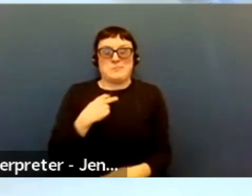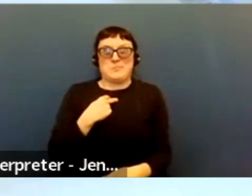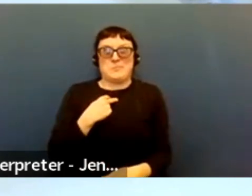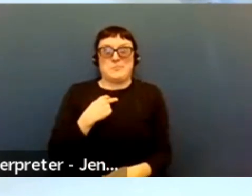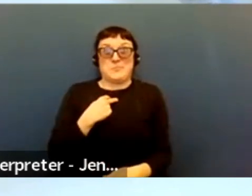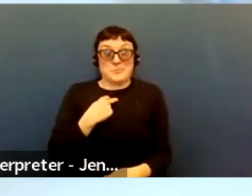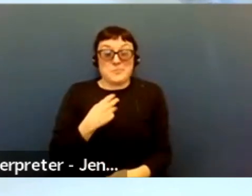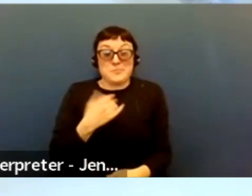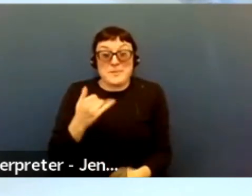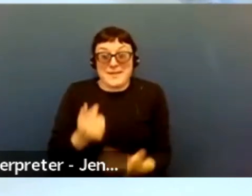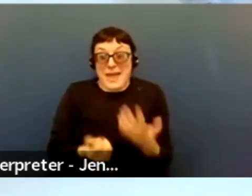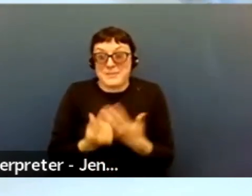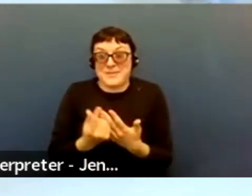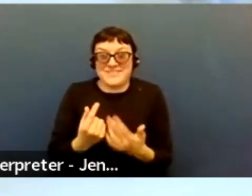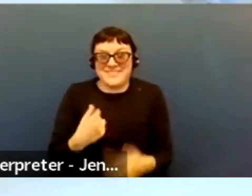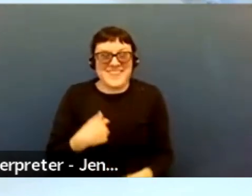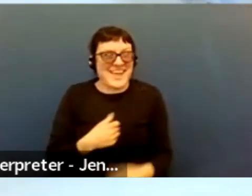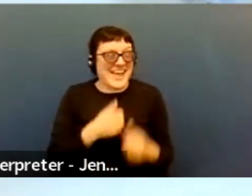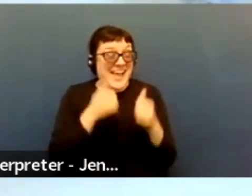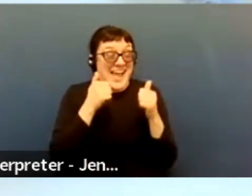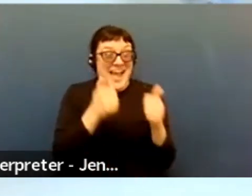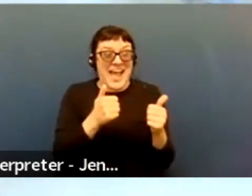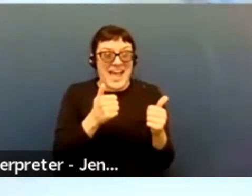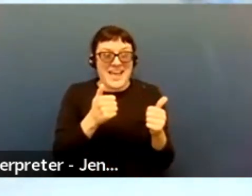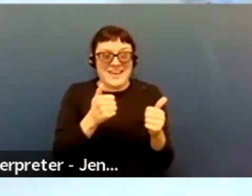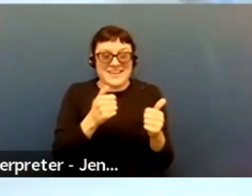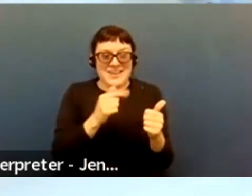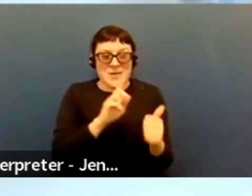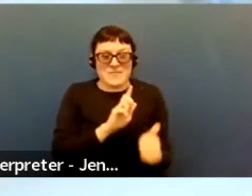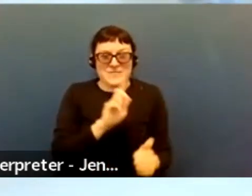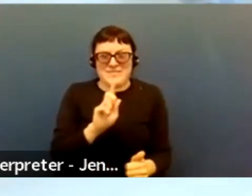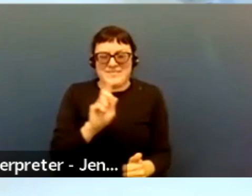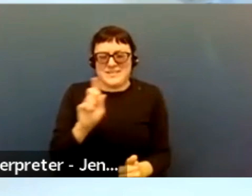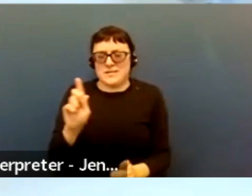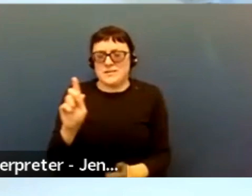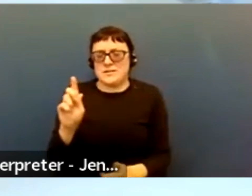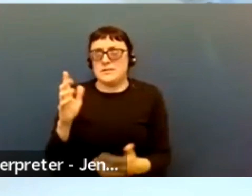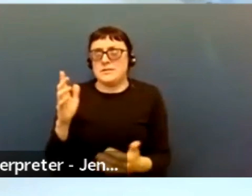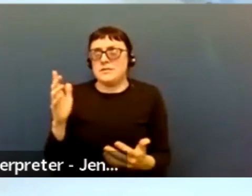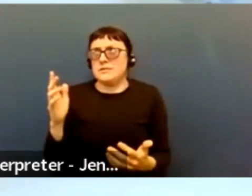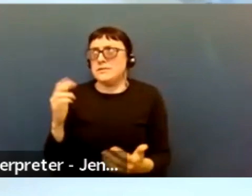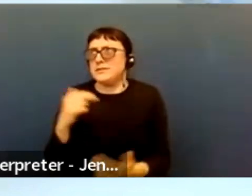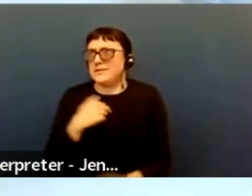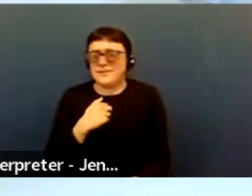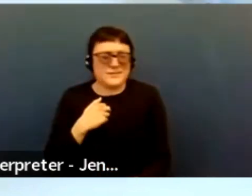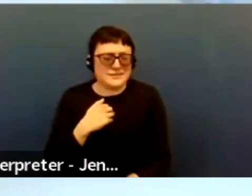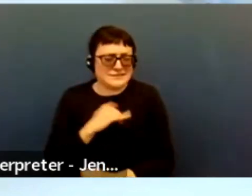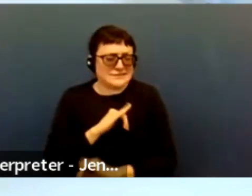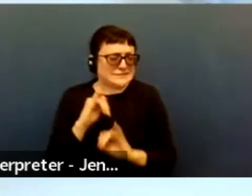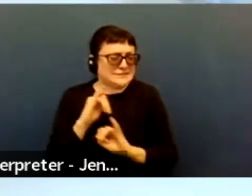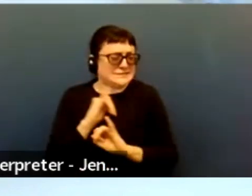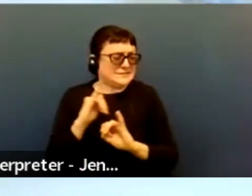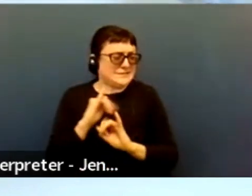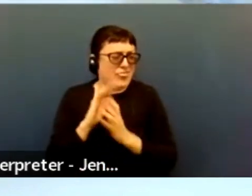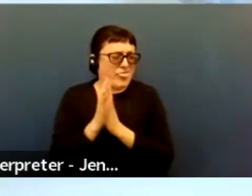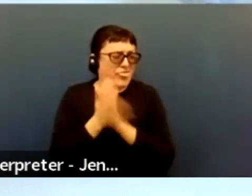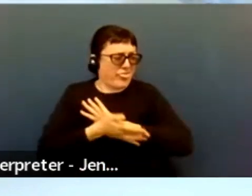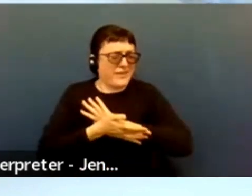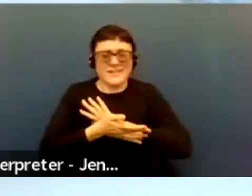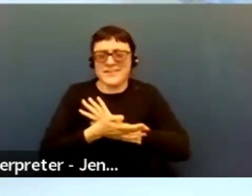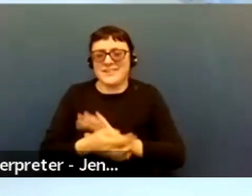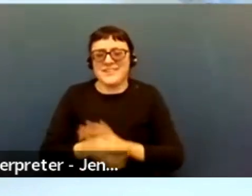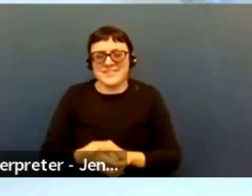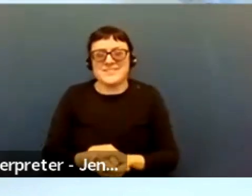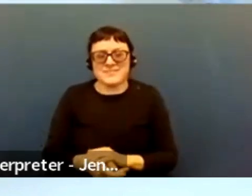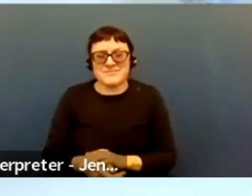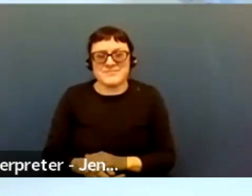wonderful. You know, because that happens. Like, okay. And then as they troop off, they're all thinking, well, we've